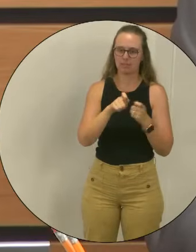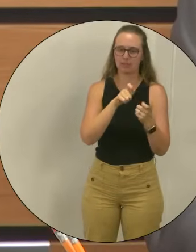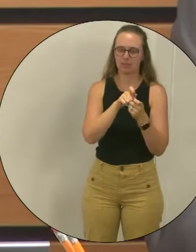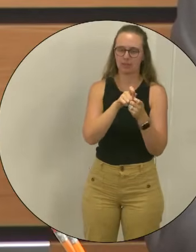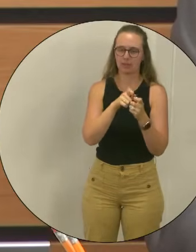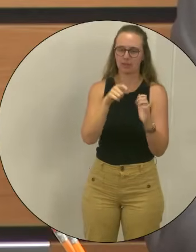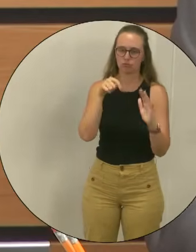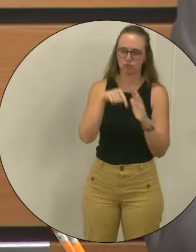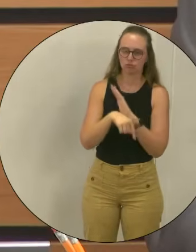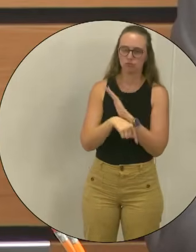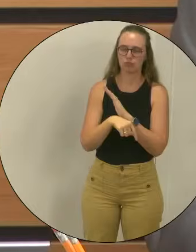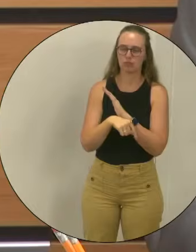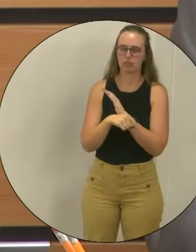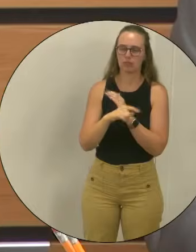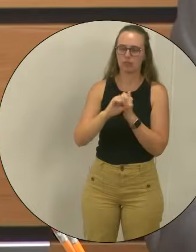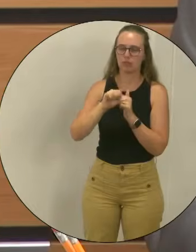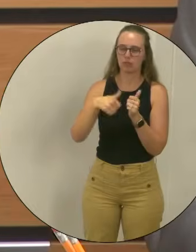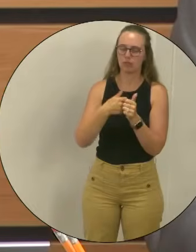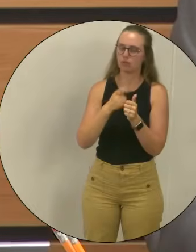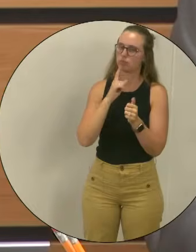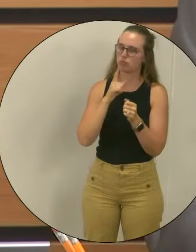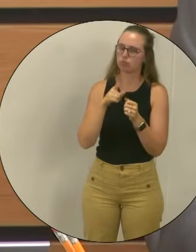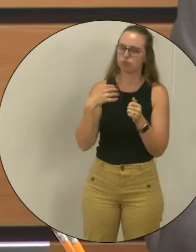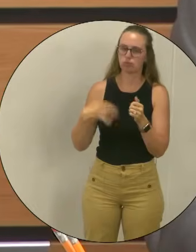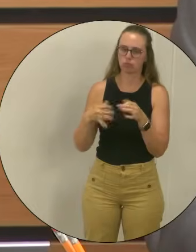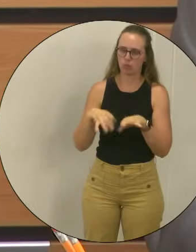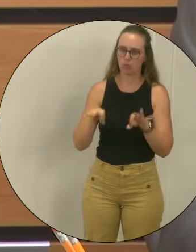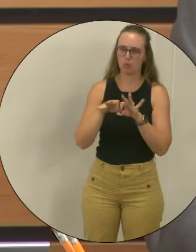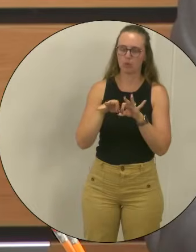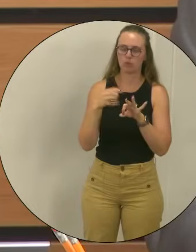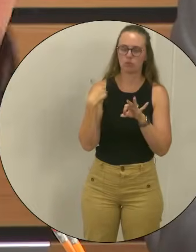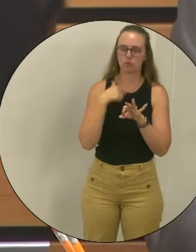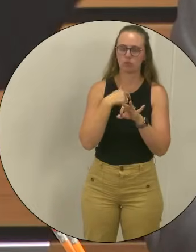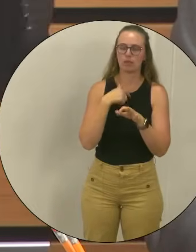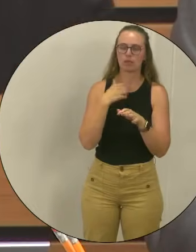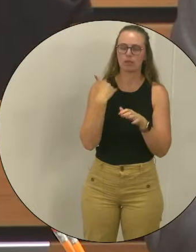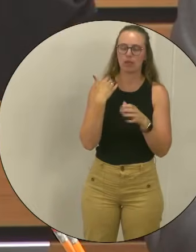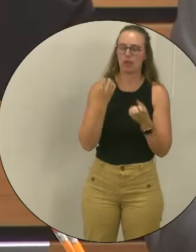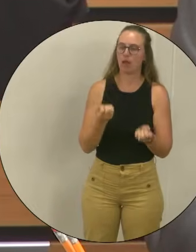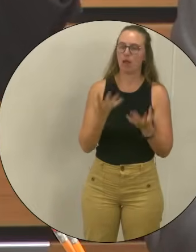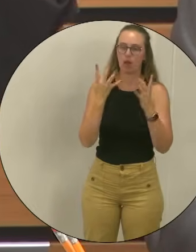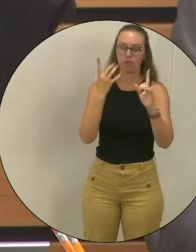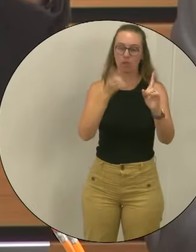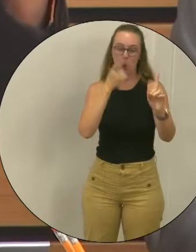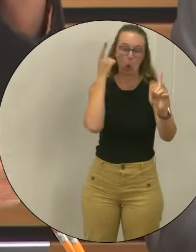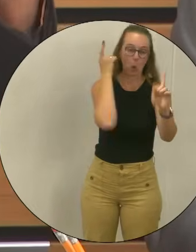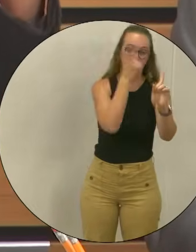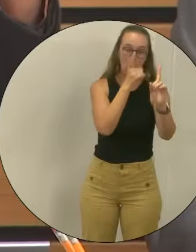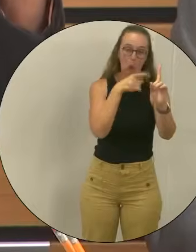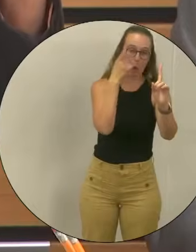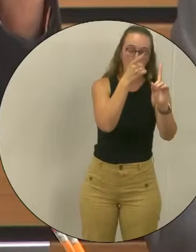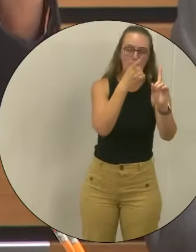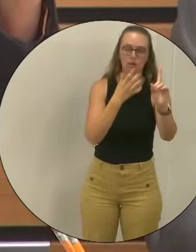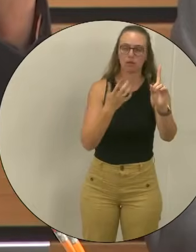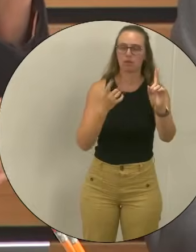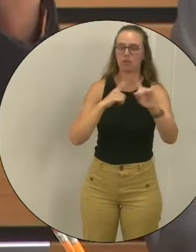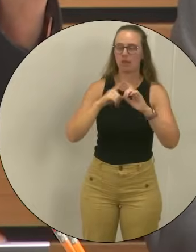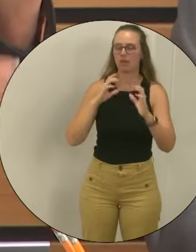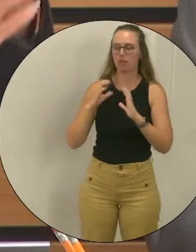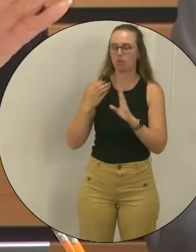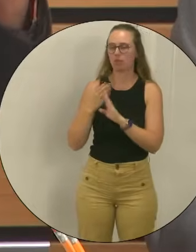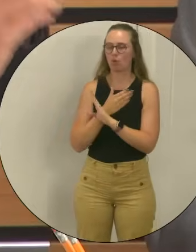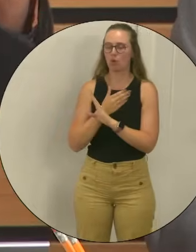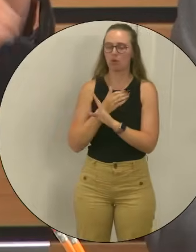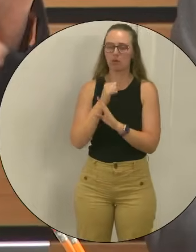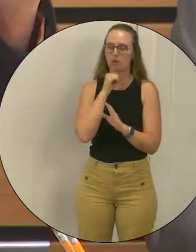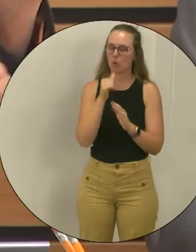specificity behind is critical because we see a lot of North Stars, but they don't, kind of the conversation that I was just having,